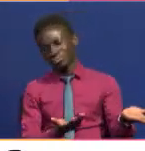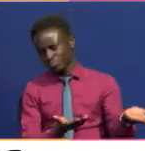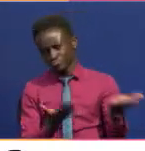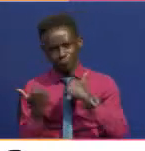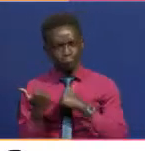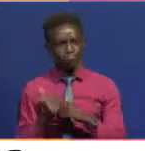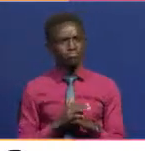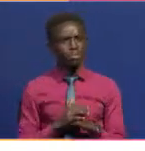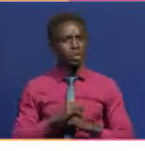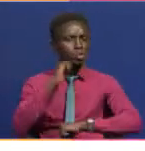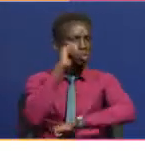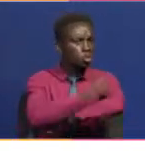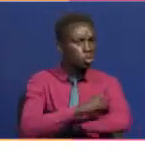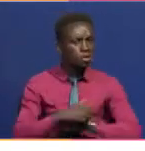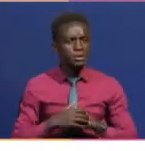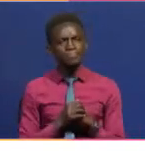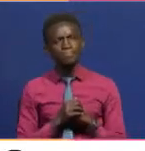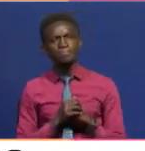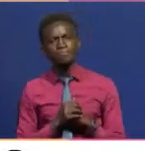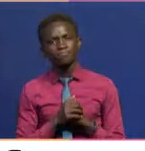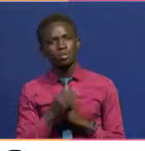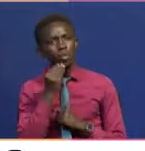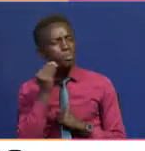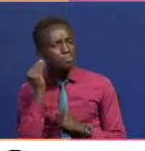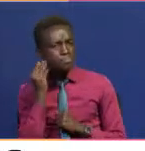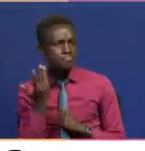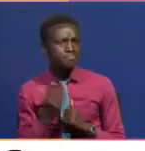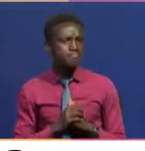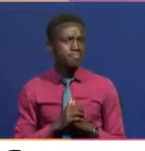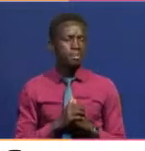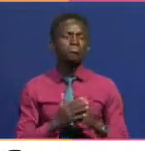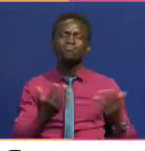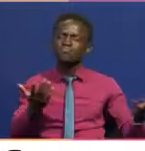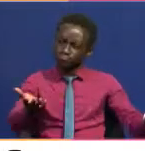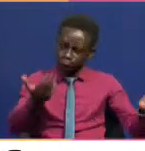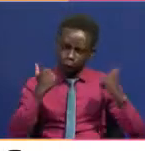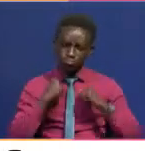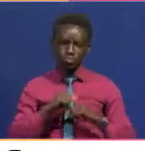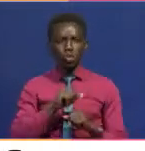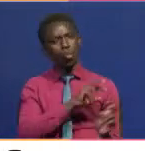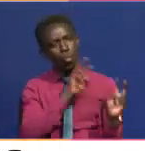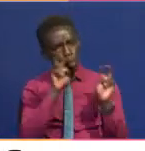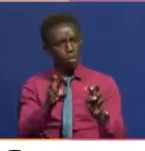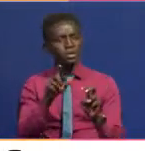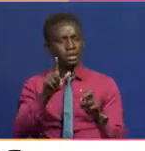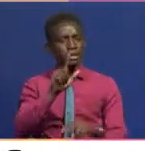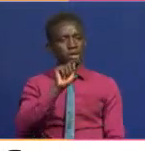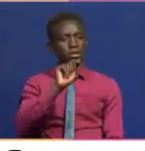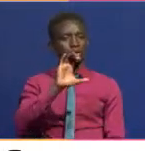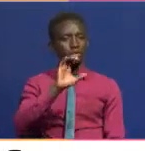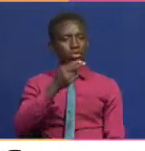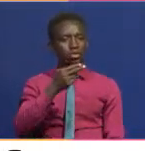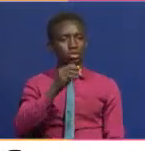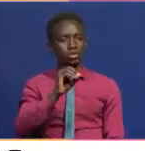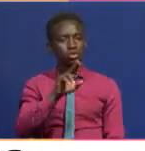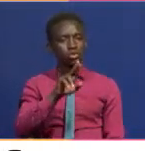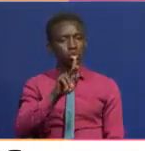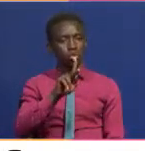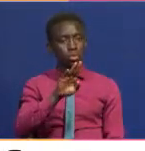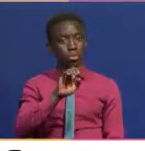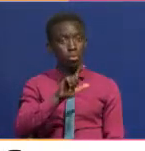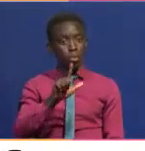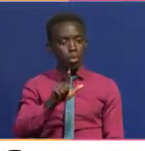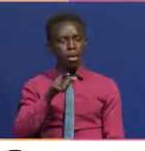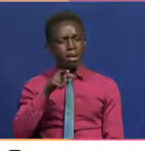in schools, be they from mtaani, waje waone Tchoukball at a highly professional level.